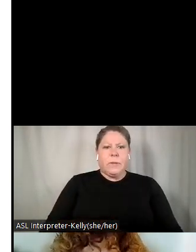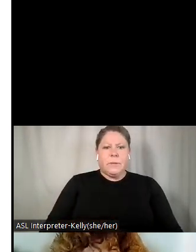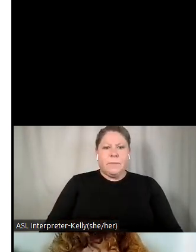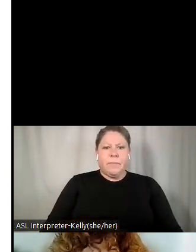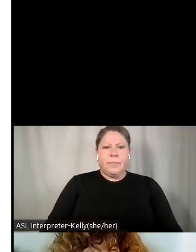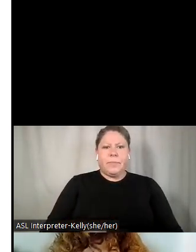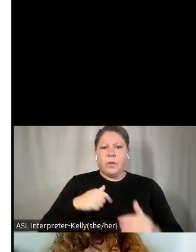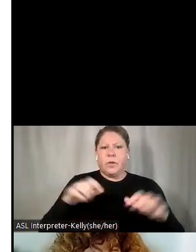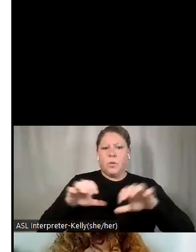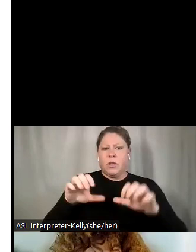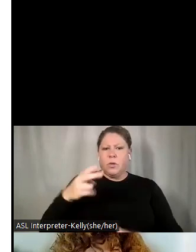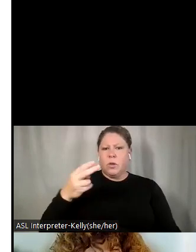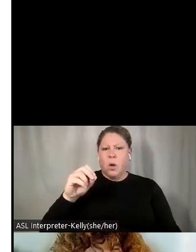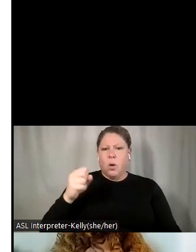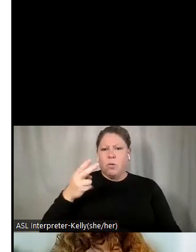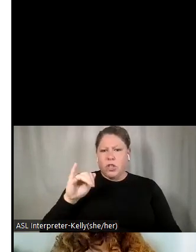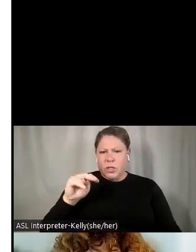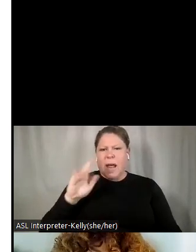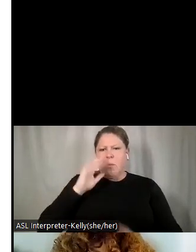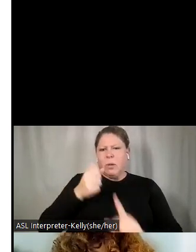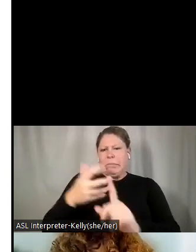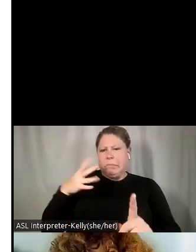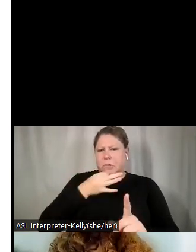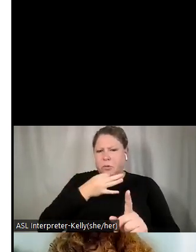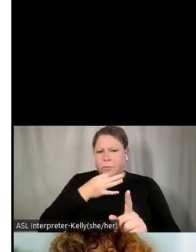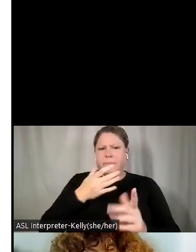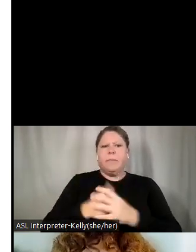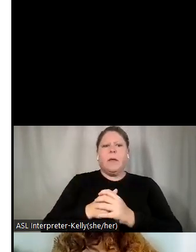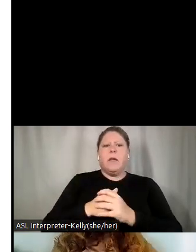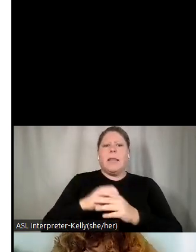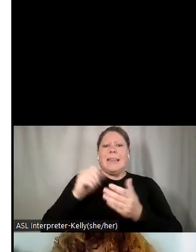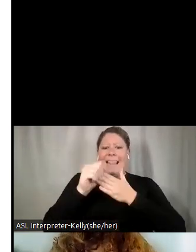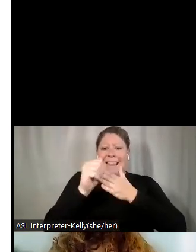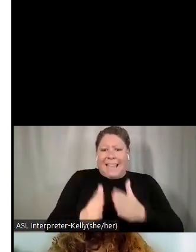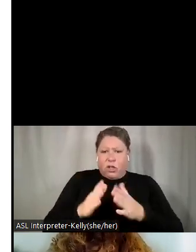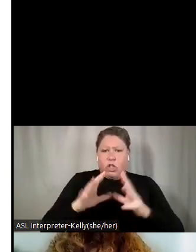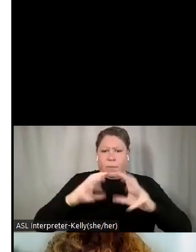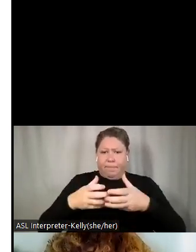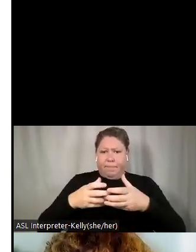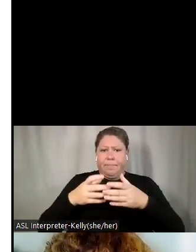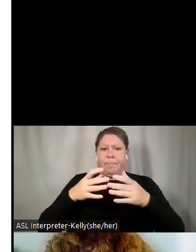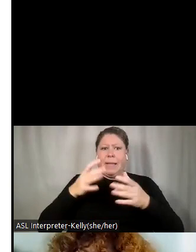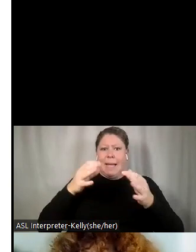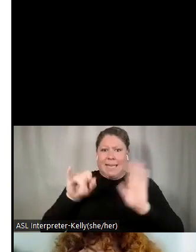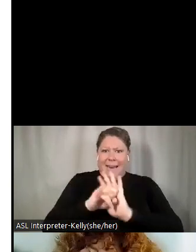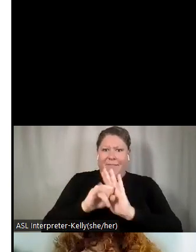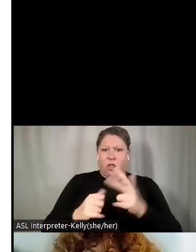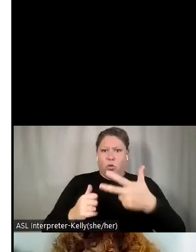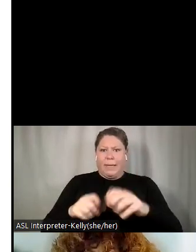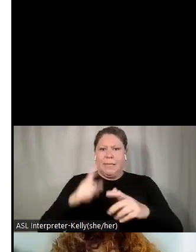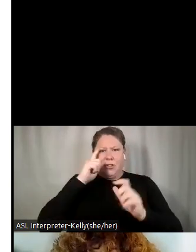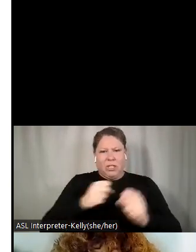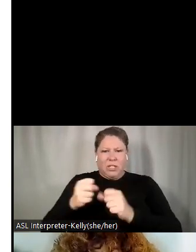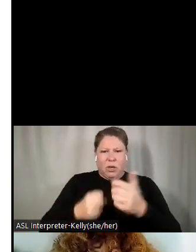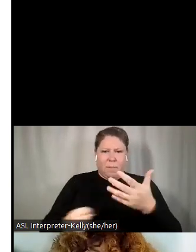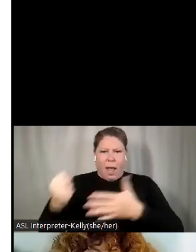a little more detail on in a moment, the leadership identified 3 key strategic priorities initially, and then a few have been